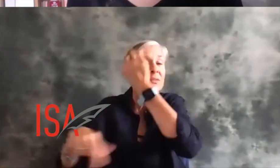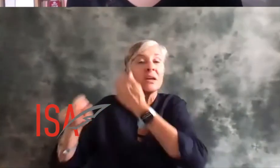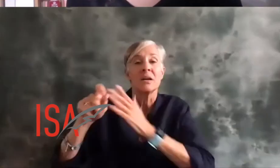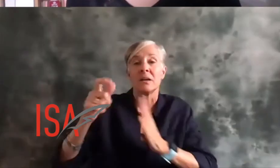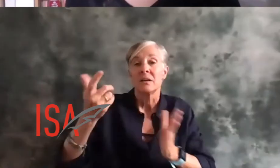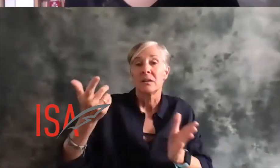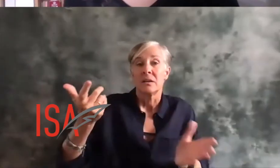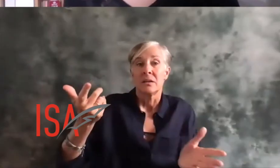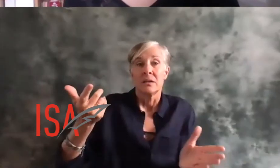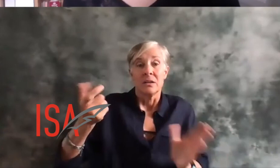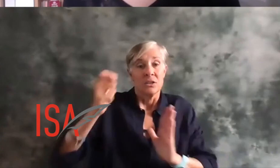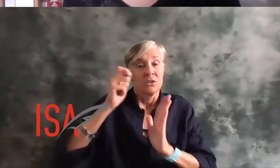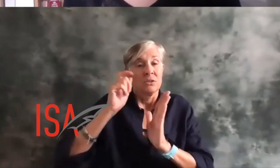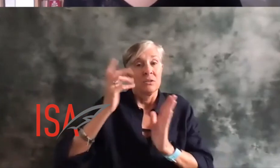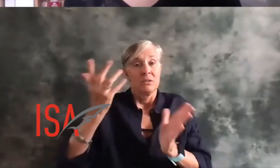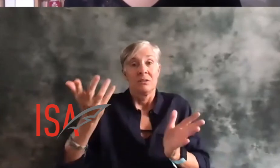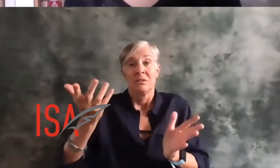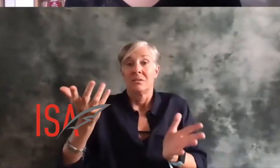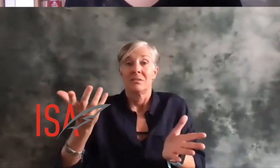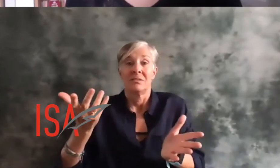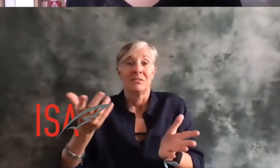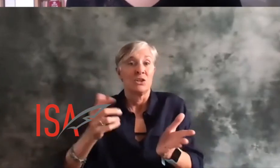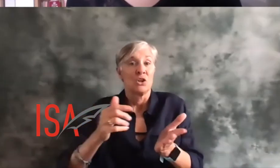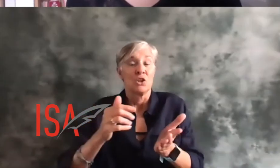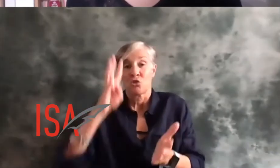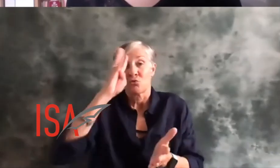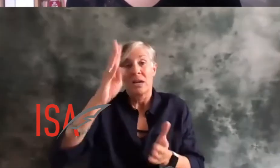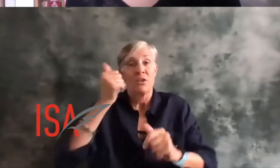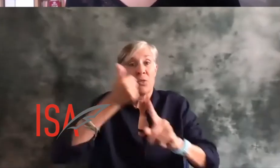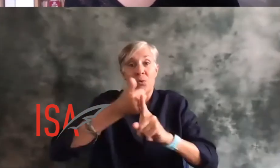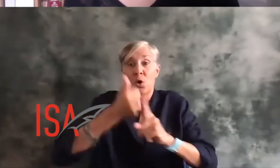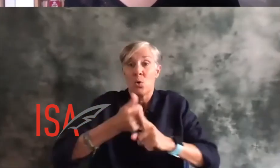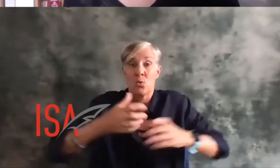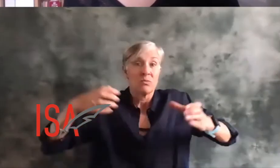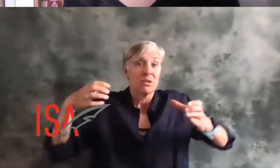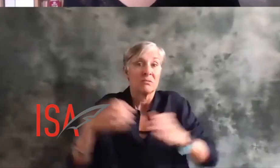tables instead of waiting to get a seat at the table?